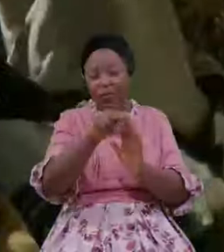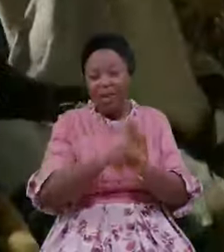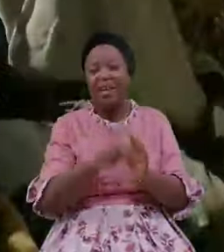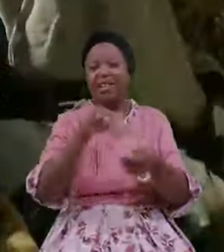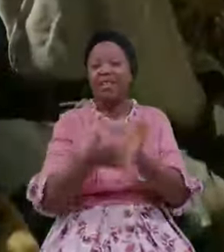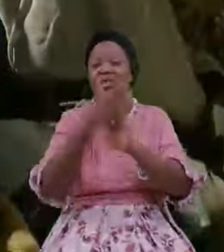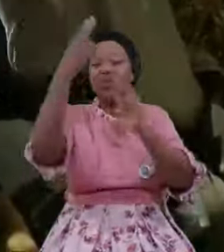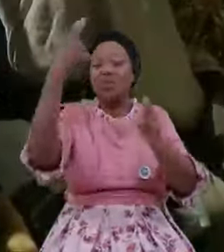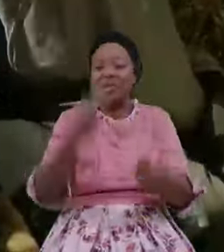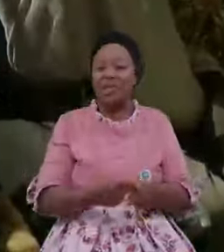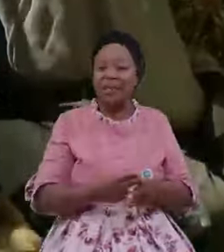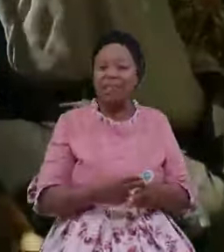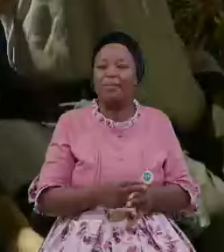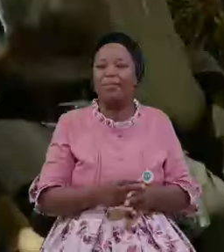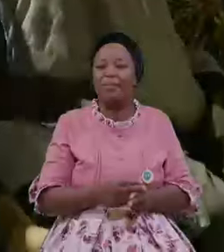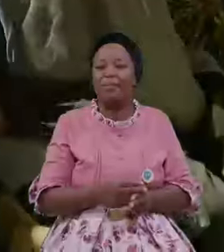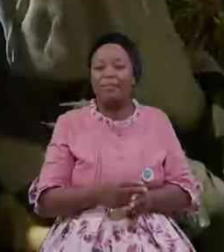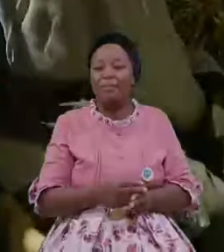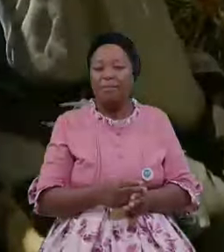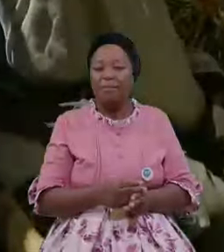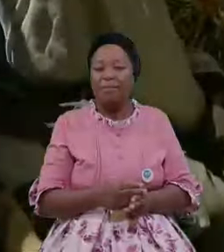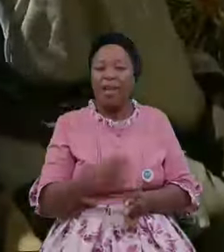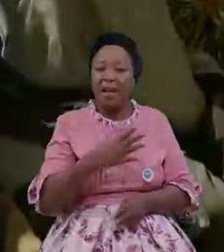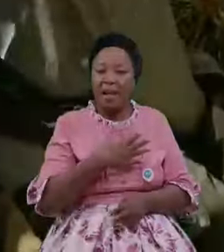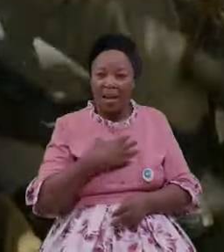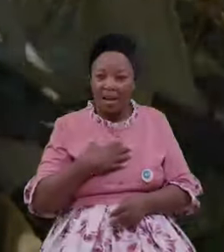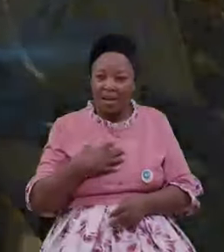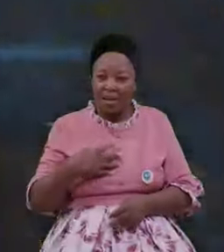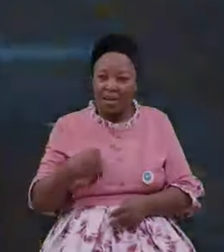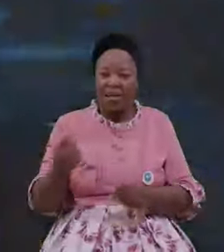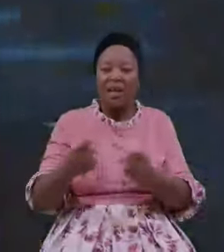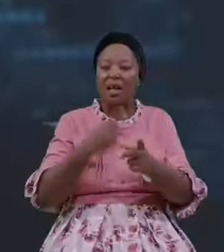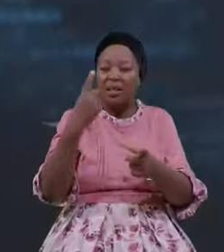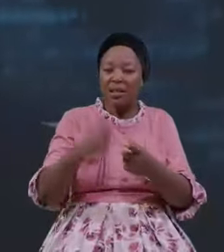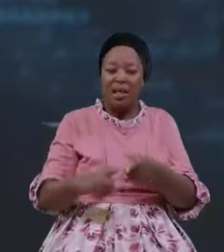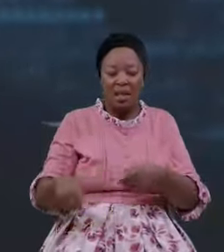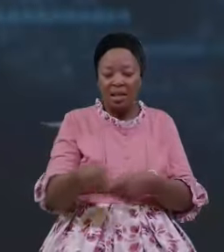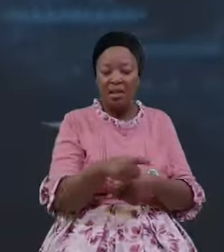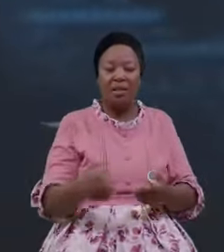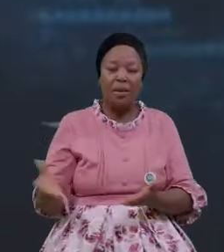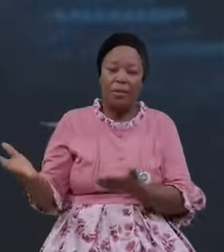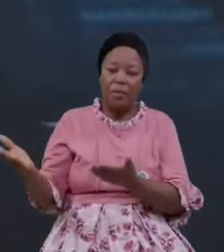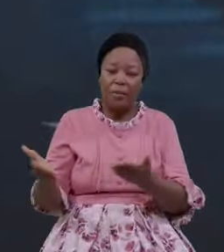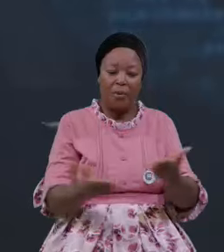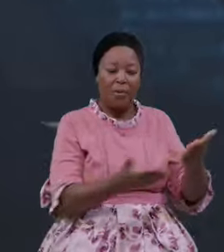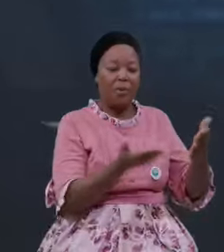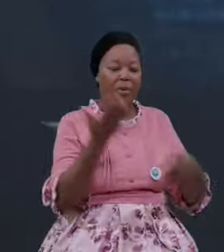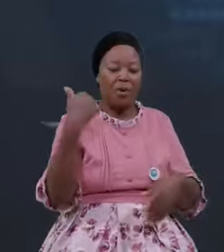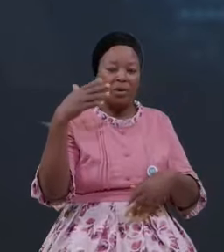fullness. And then they brought the fish